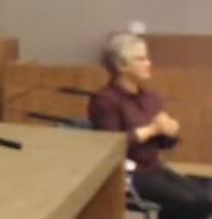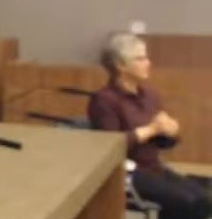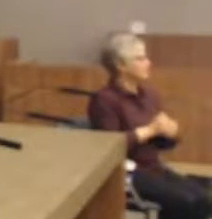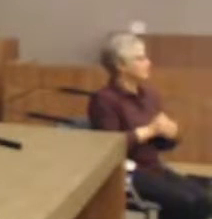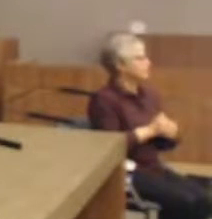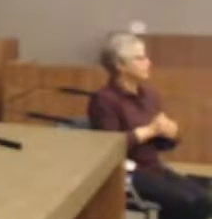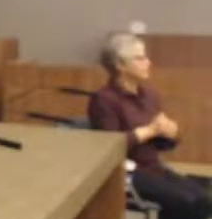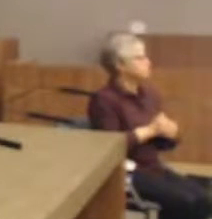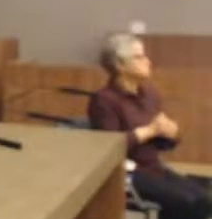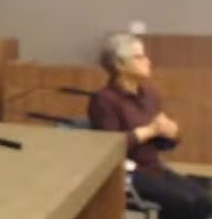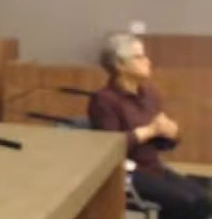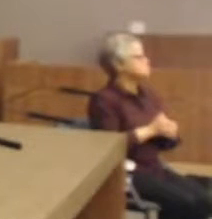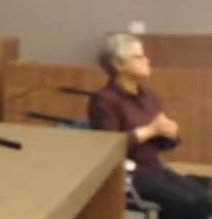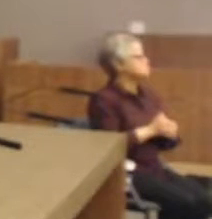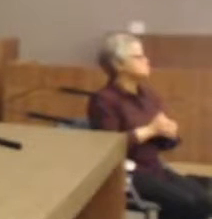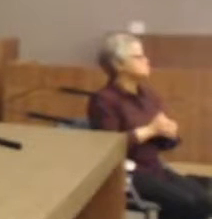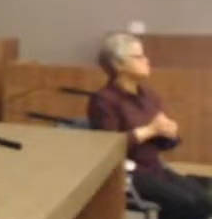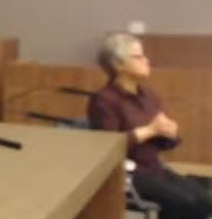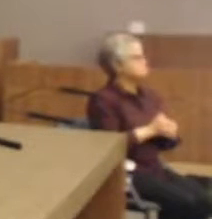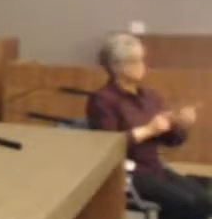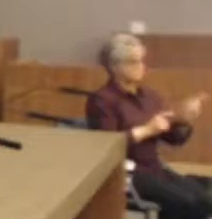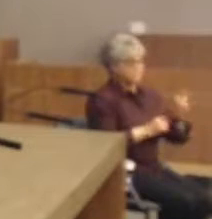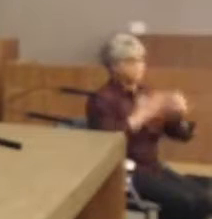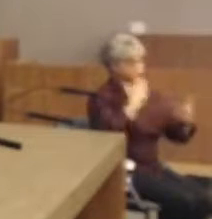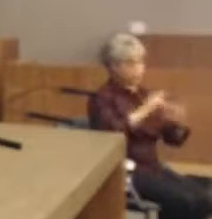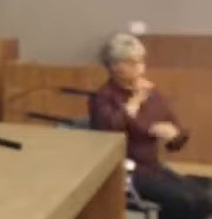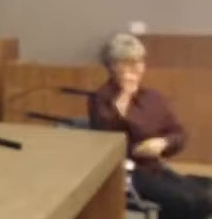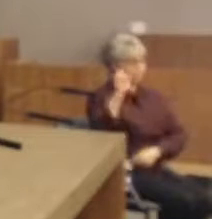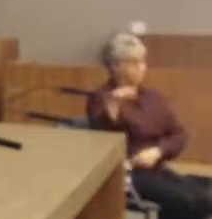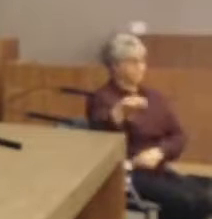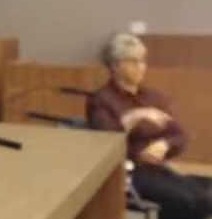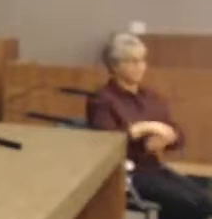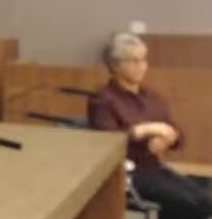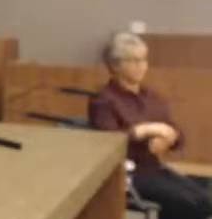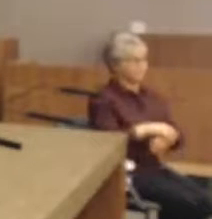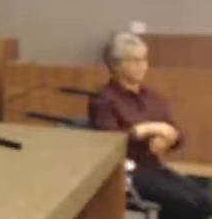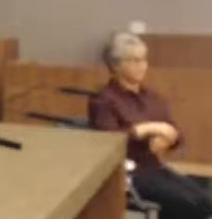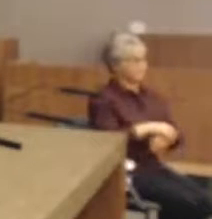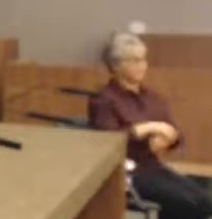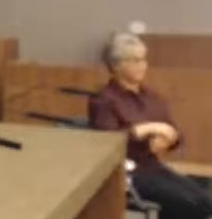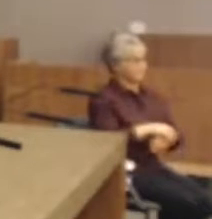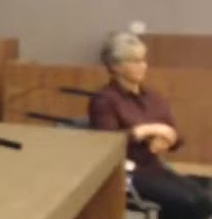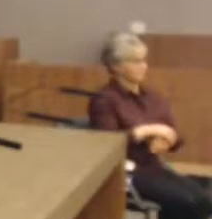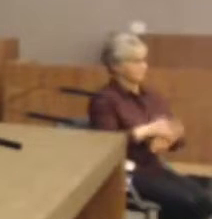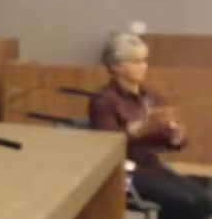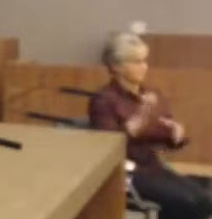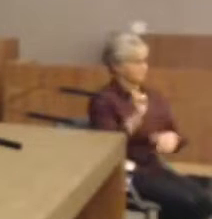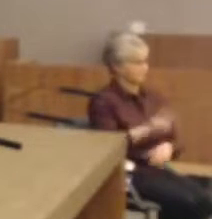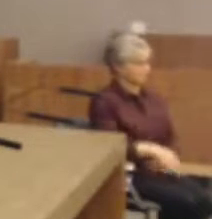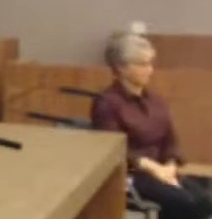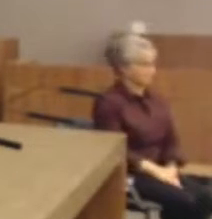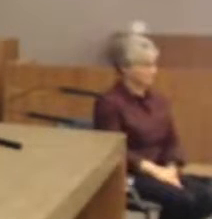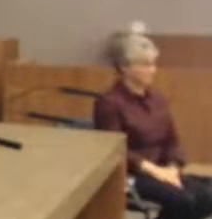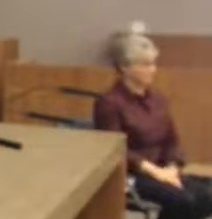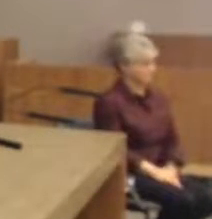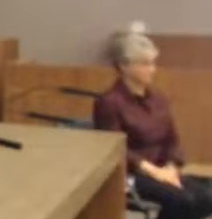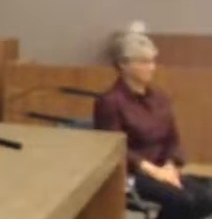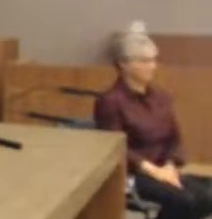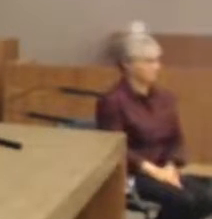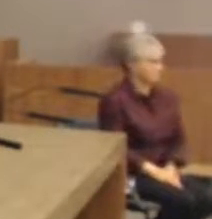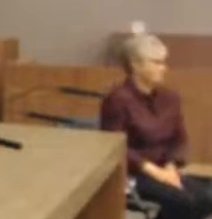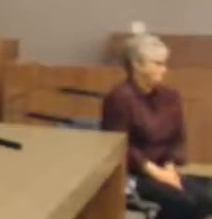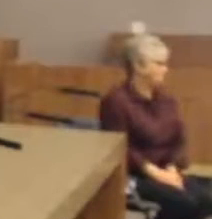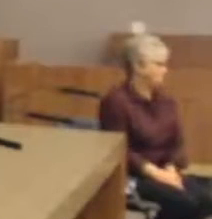Then we have borderline, which is in the middle. Borderline is between psychosis and neurosis. And psychosis is actually when there are